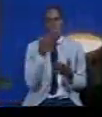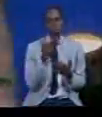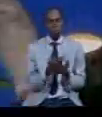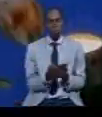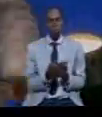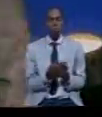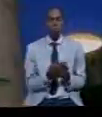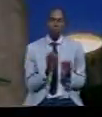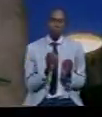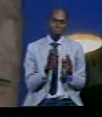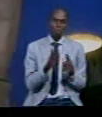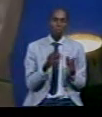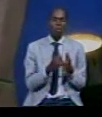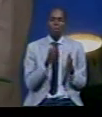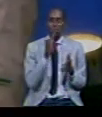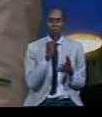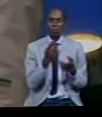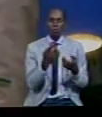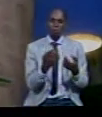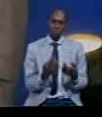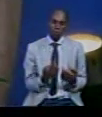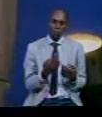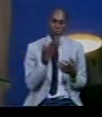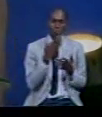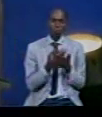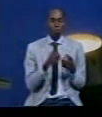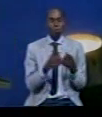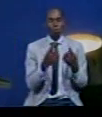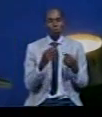It is going to come from the Lord.